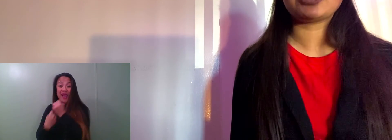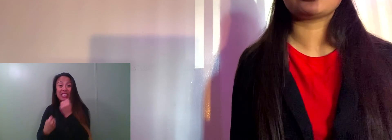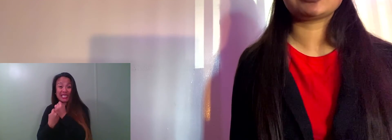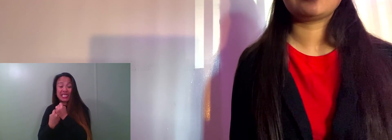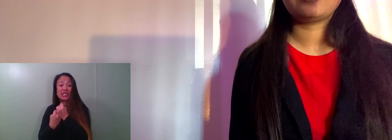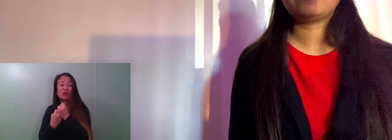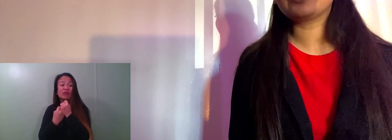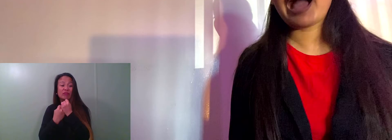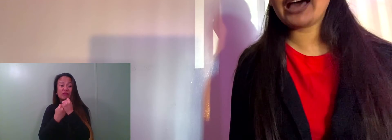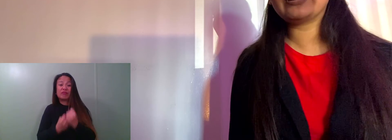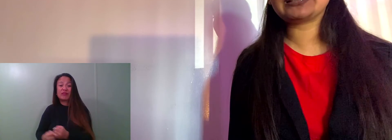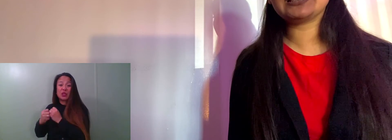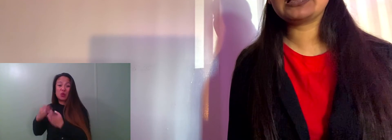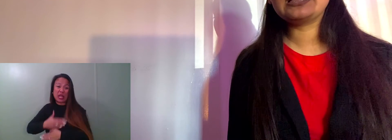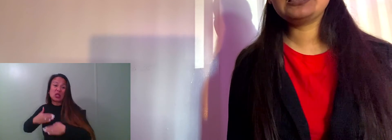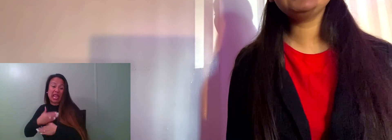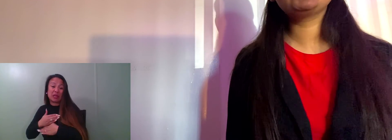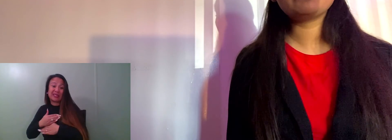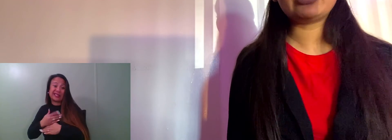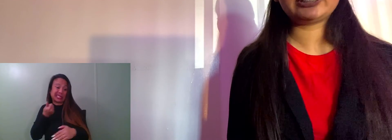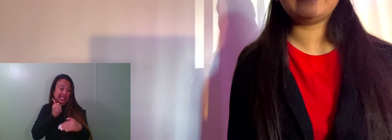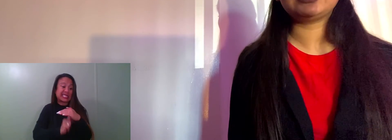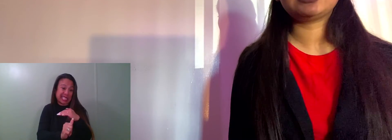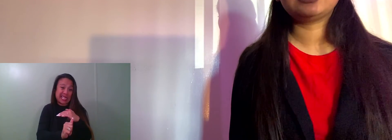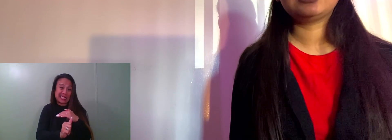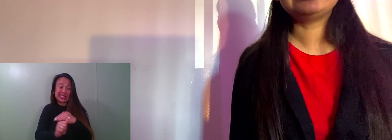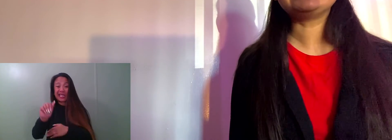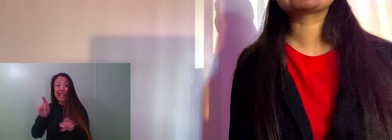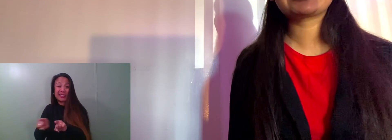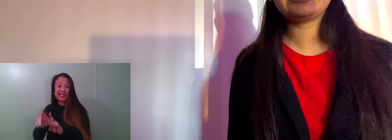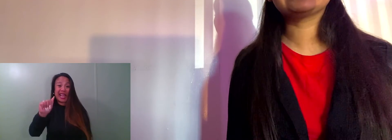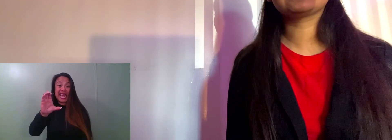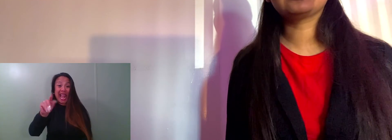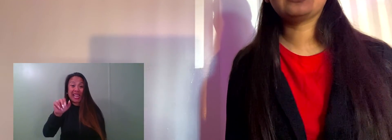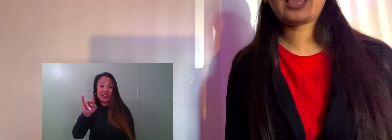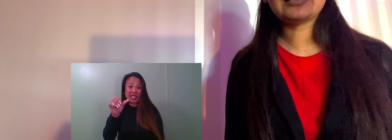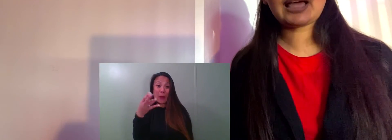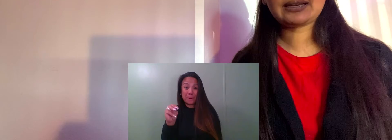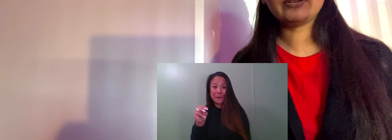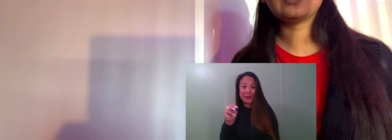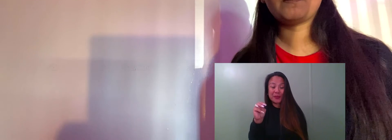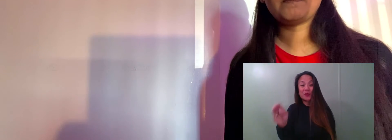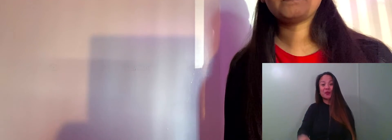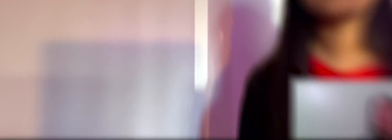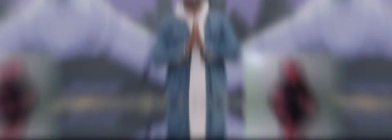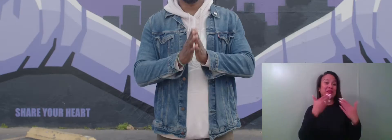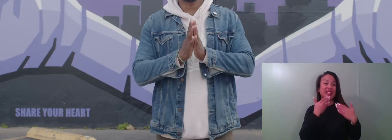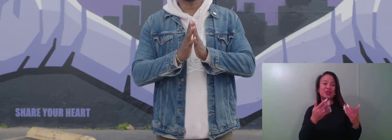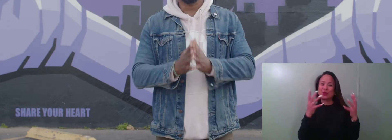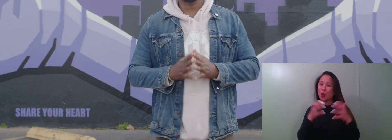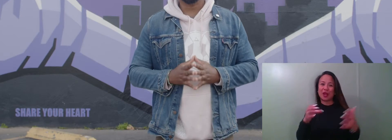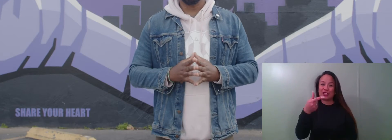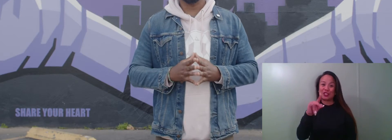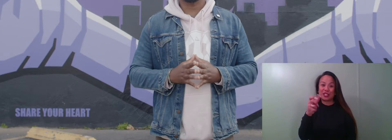pain changes from advocacy into entertainment, disguised as activism.